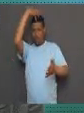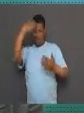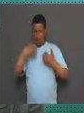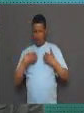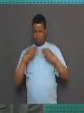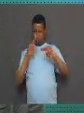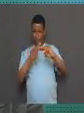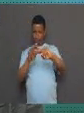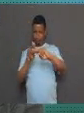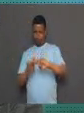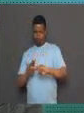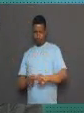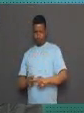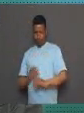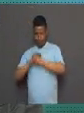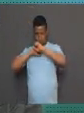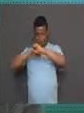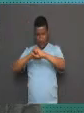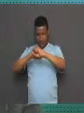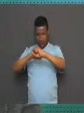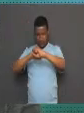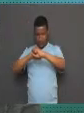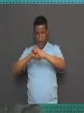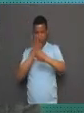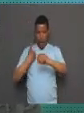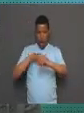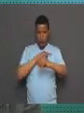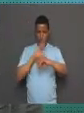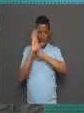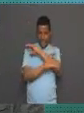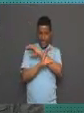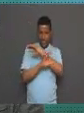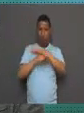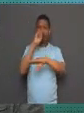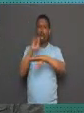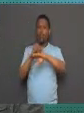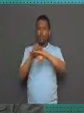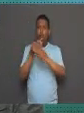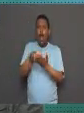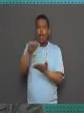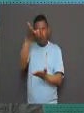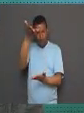into place to protect our country's national resources.